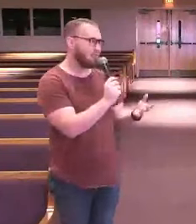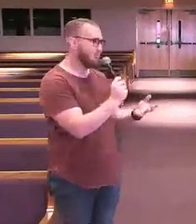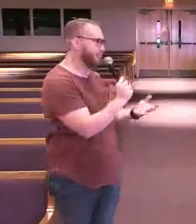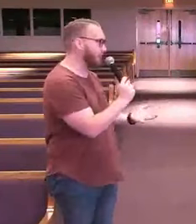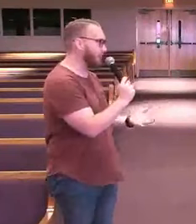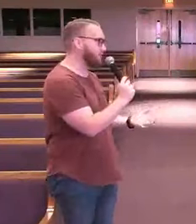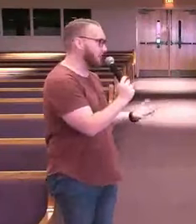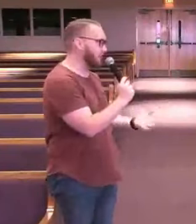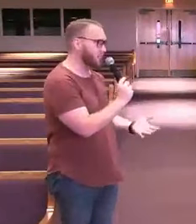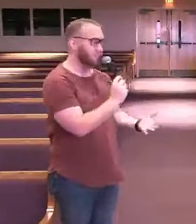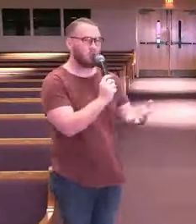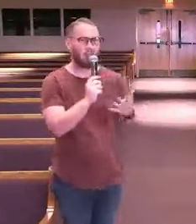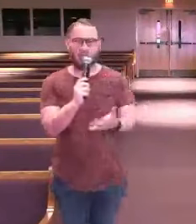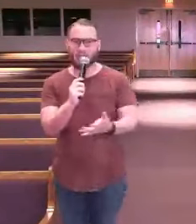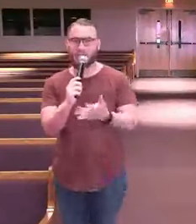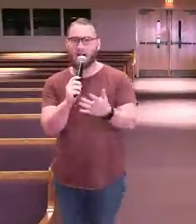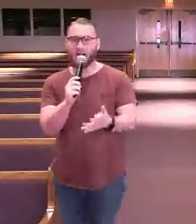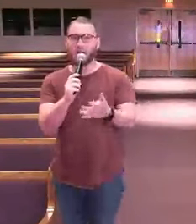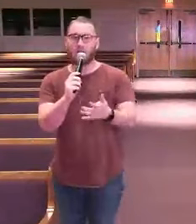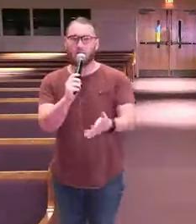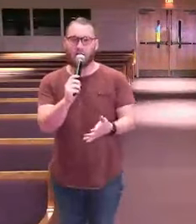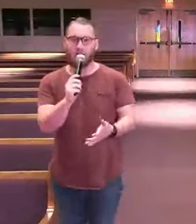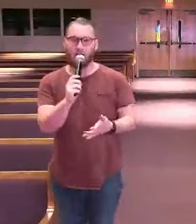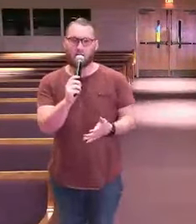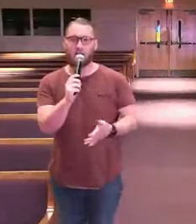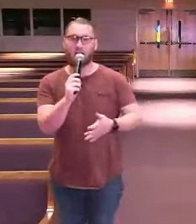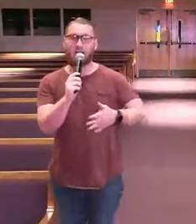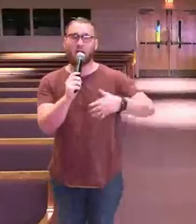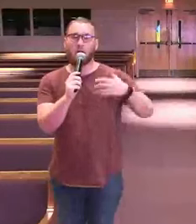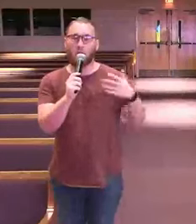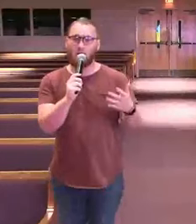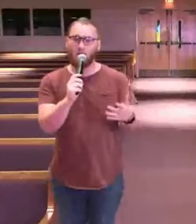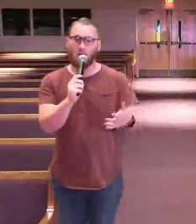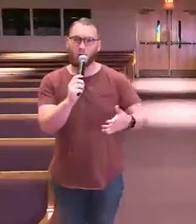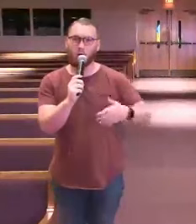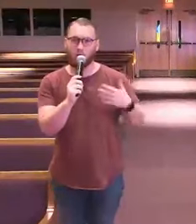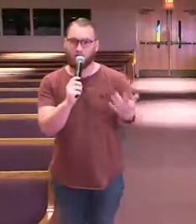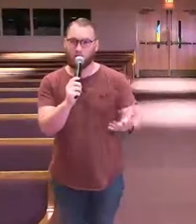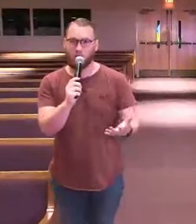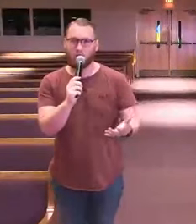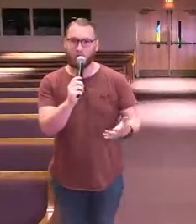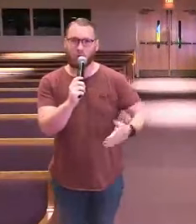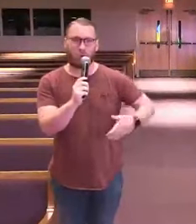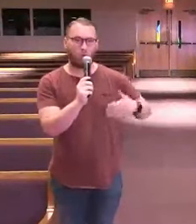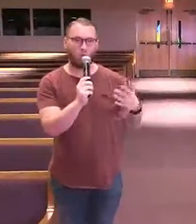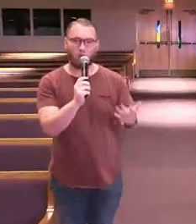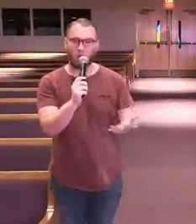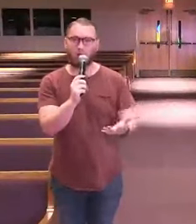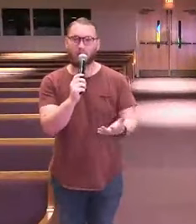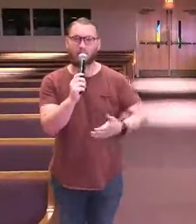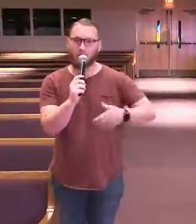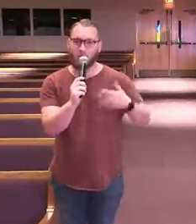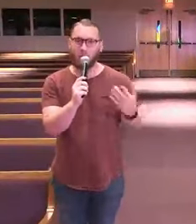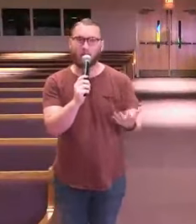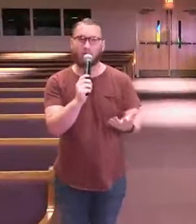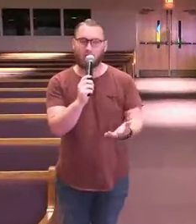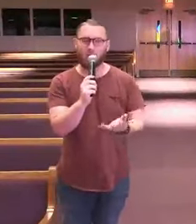time. SSCLive.tv will likely not be up today, but we want to encourage you